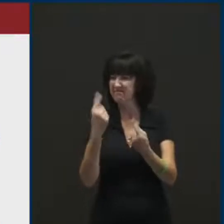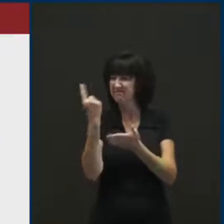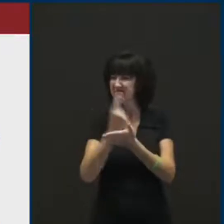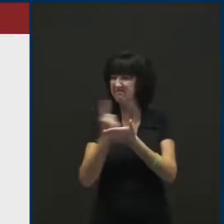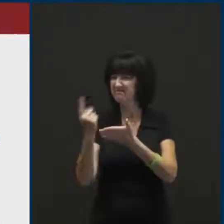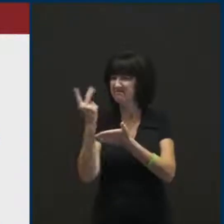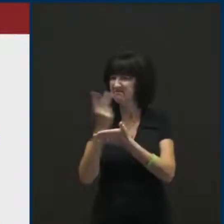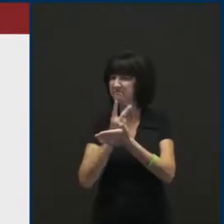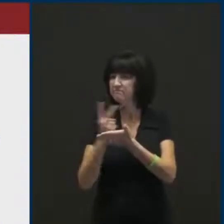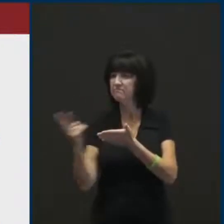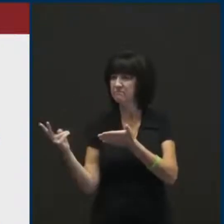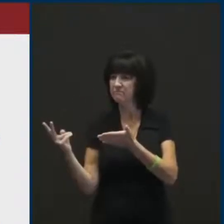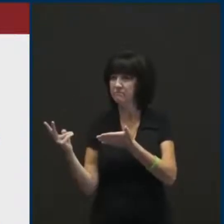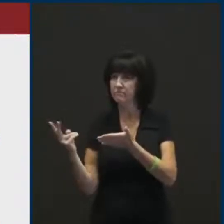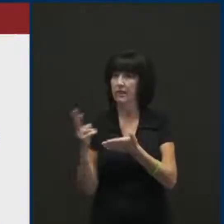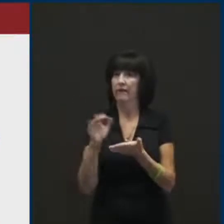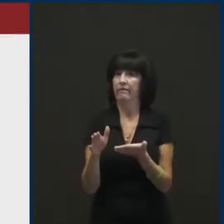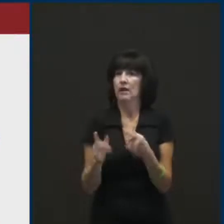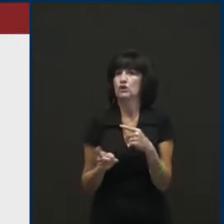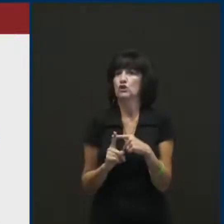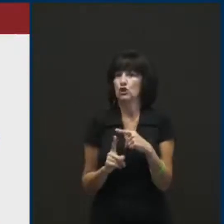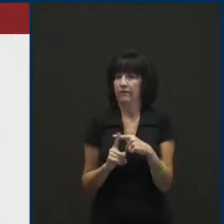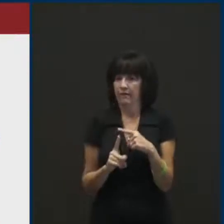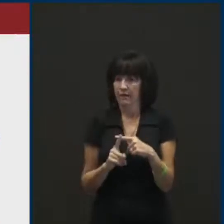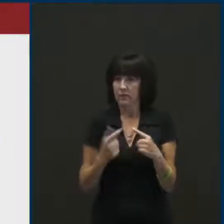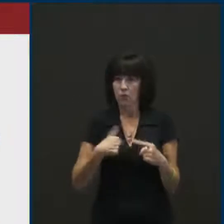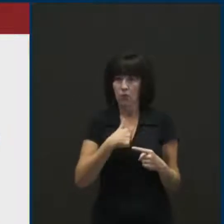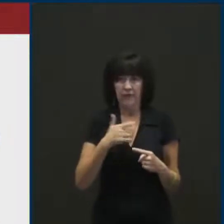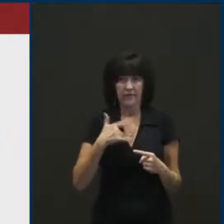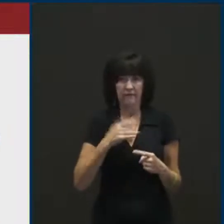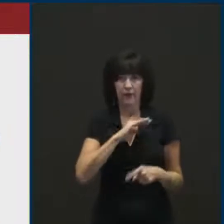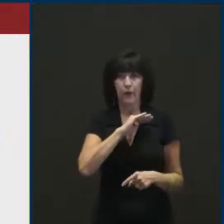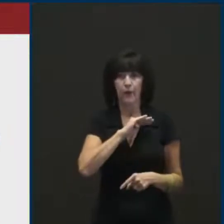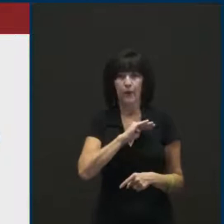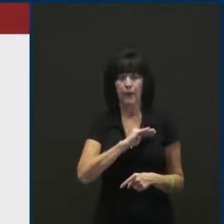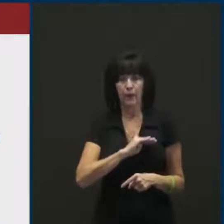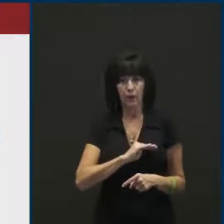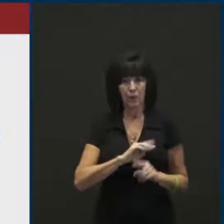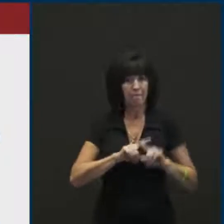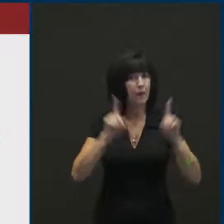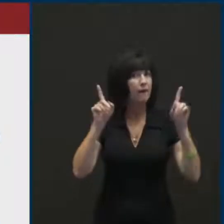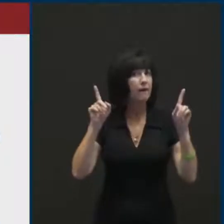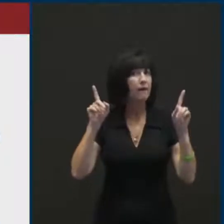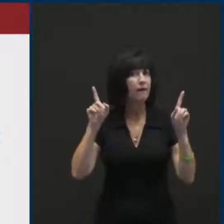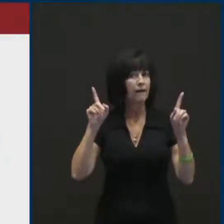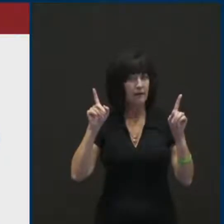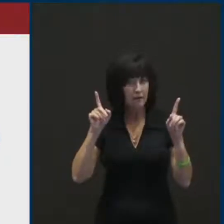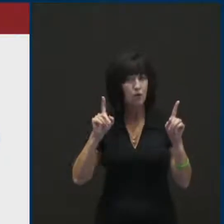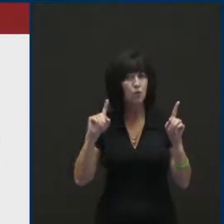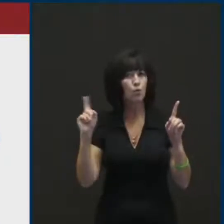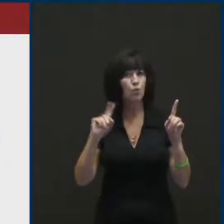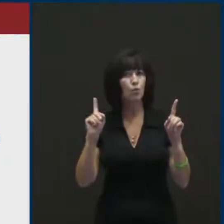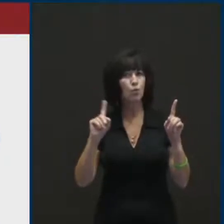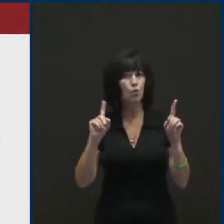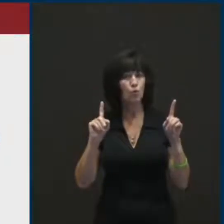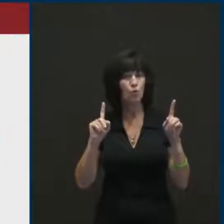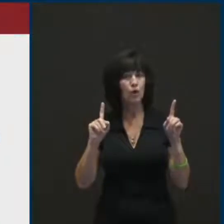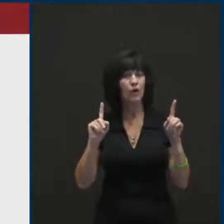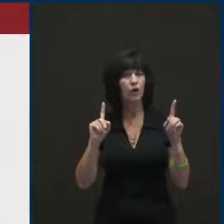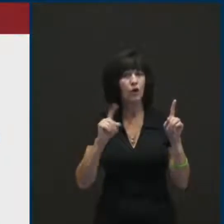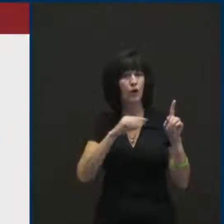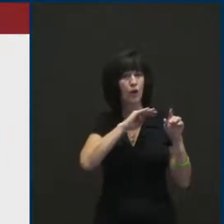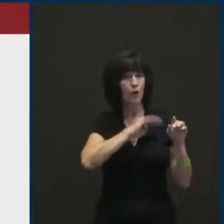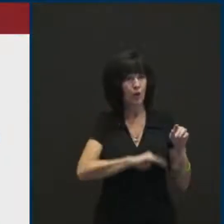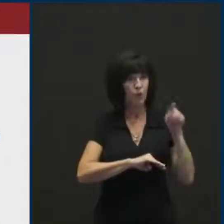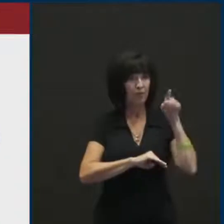which is a good thing. But we are seeing increases in